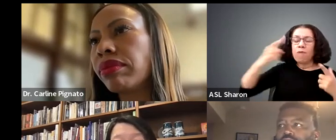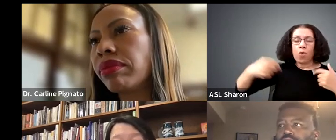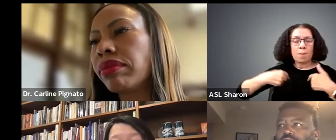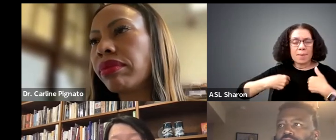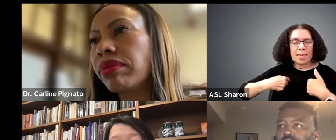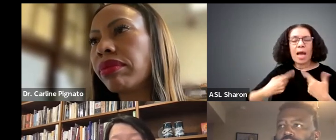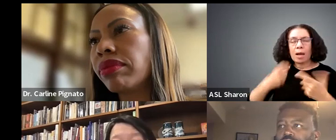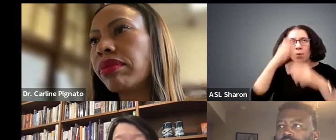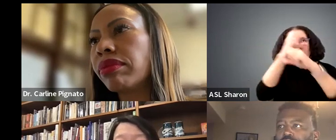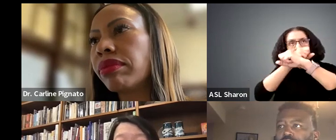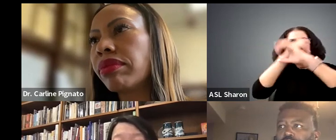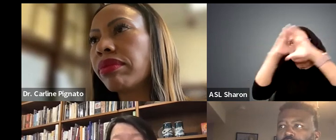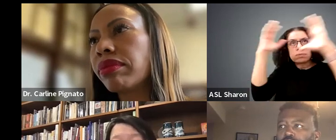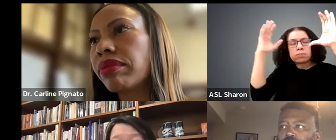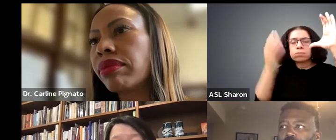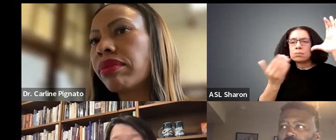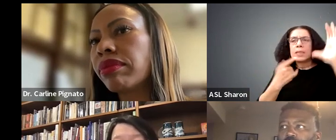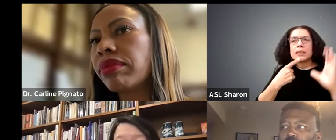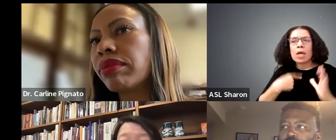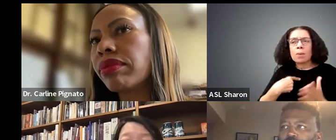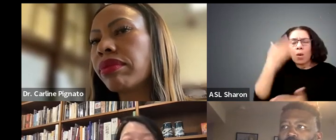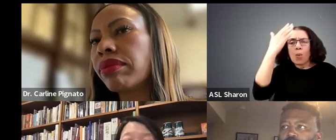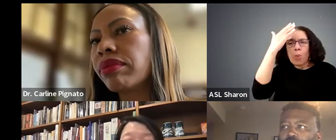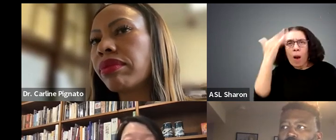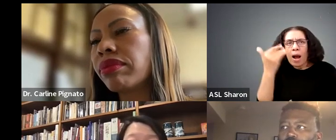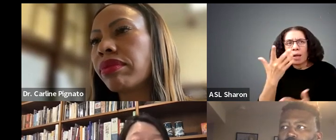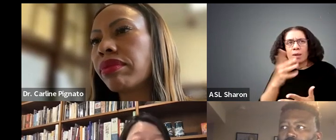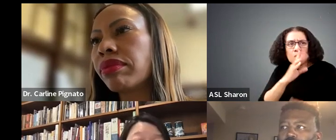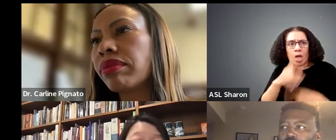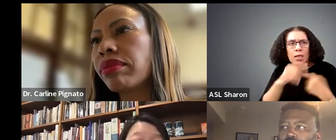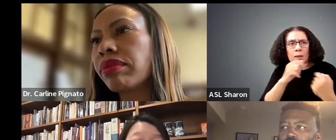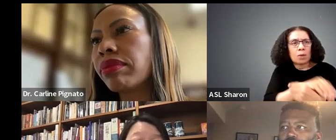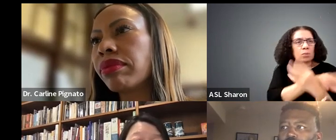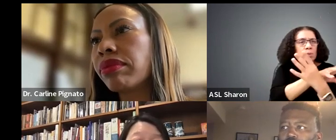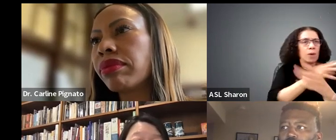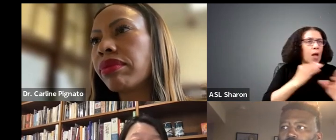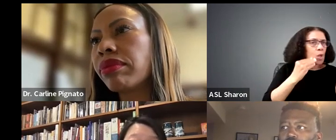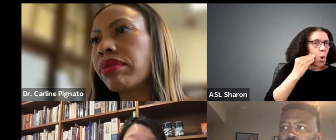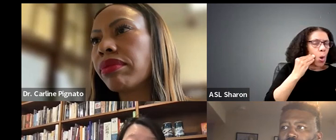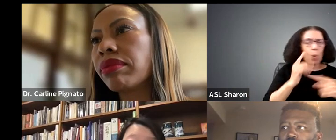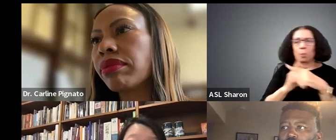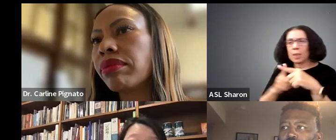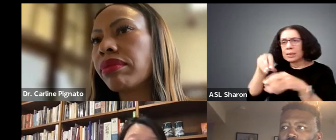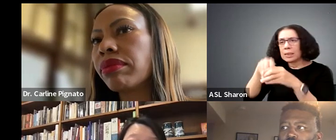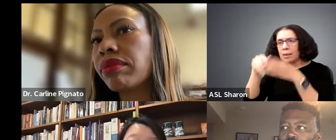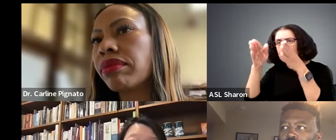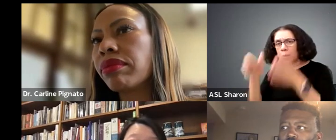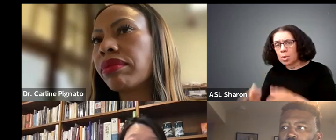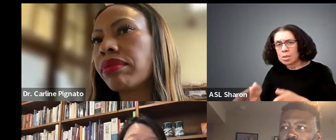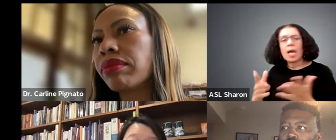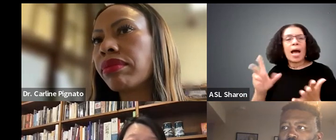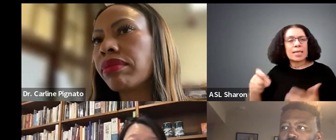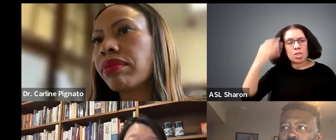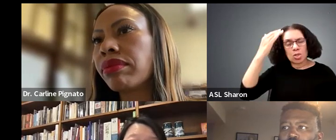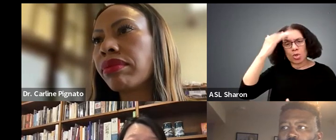to understand, like, what is the hybrid option he was referring to? And I know that I'm asking you about what someone else said, but it's part of the process